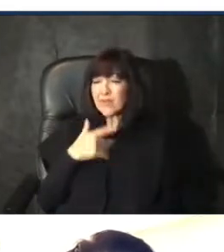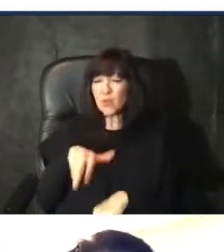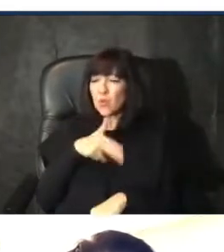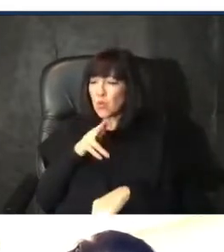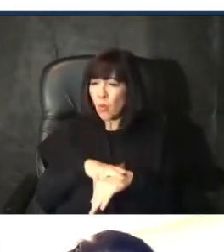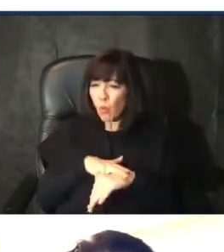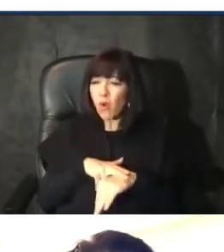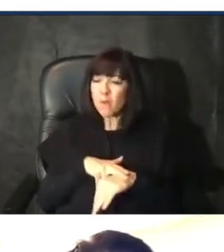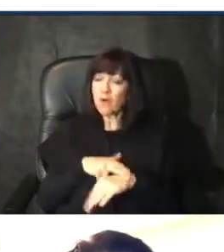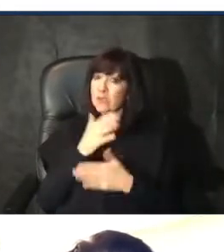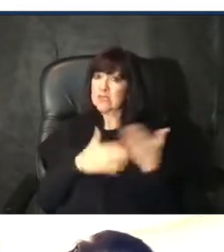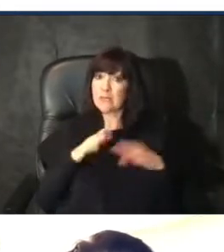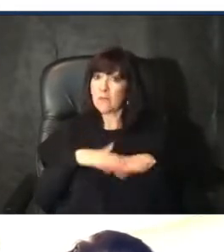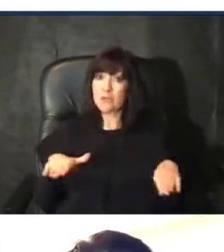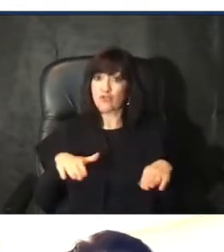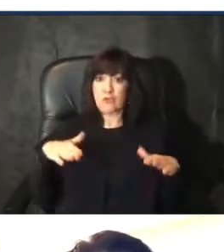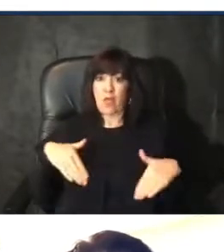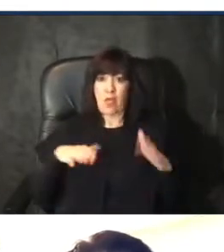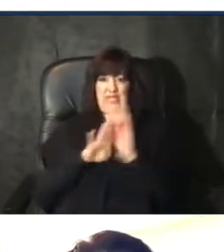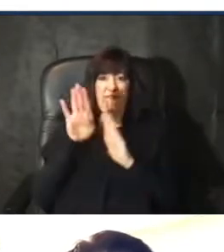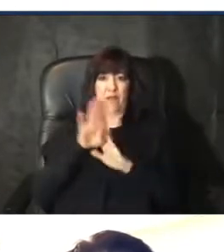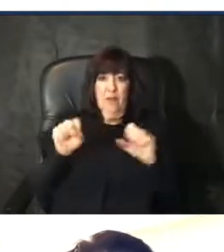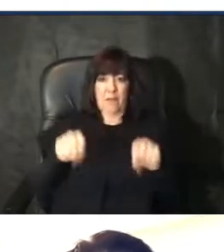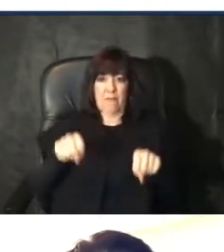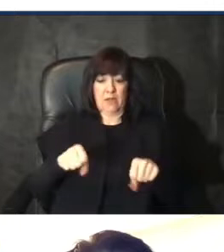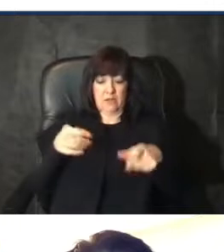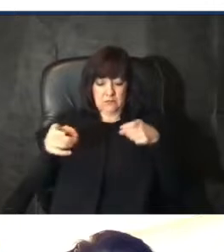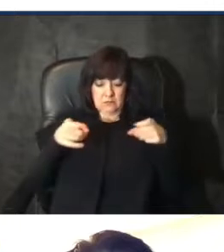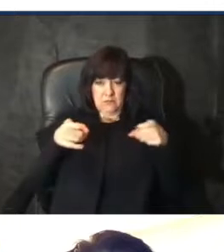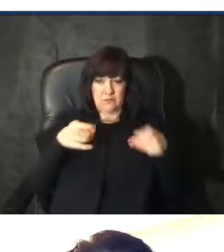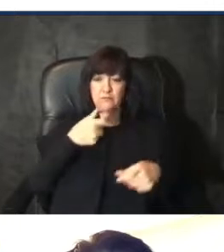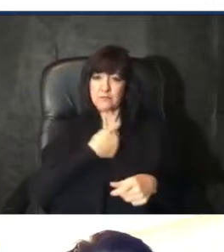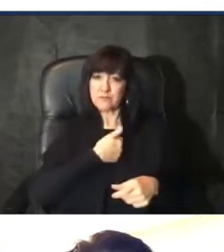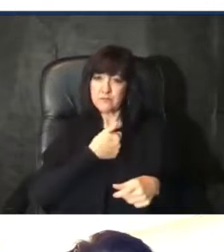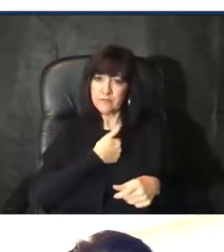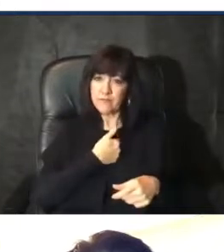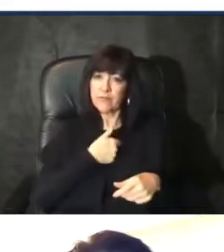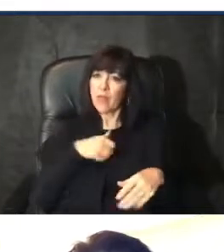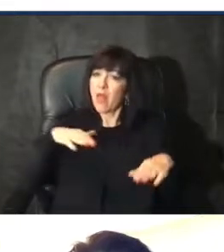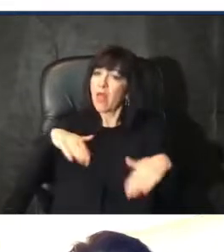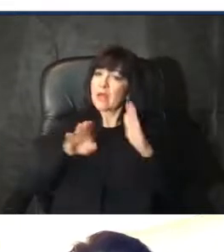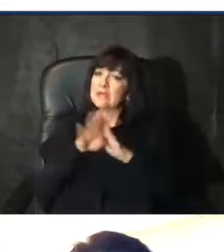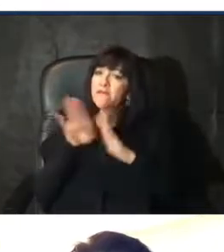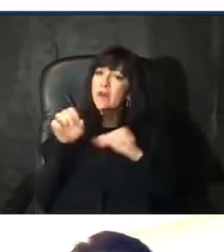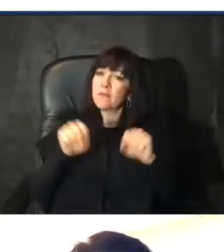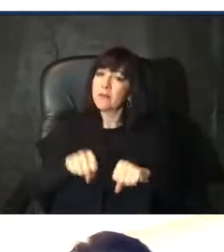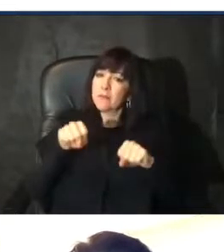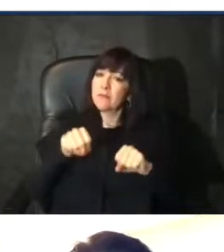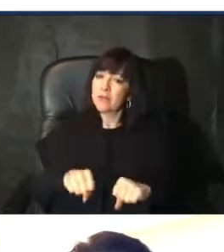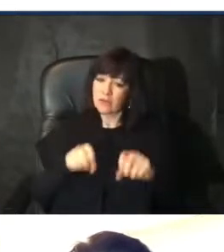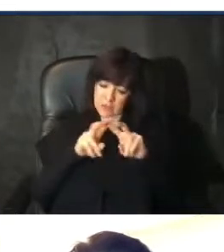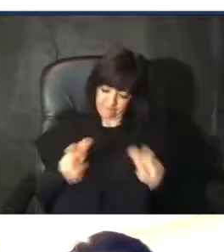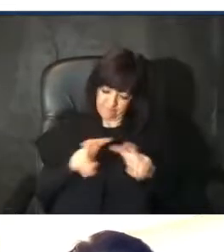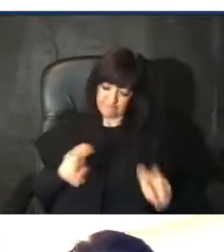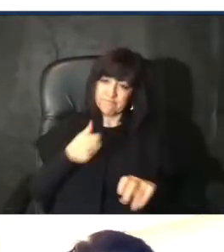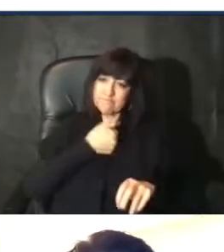yet. So if you're trying to talk to your child and say, I know you're really upset, but I